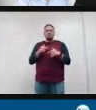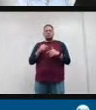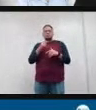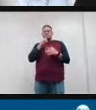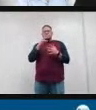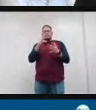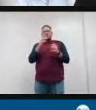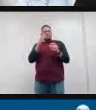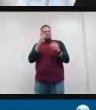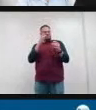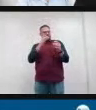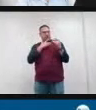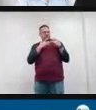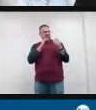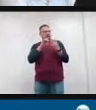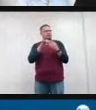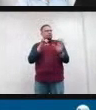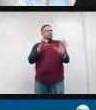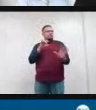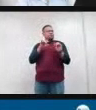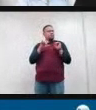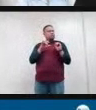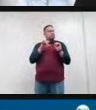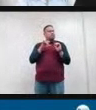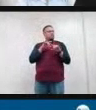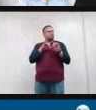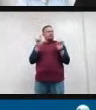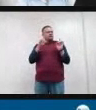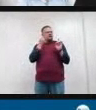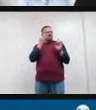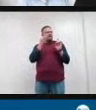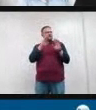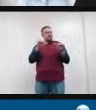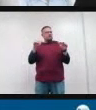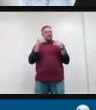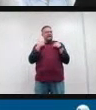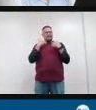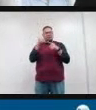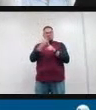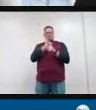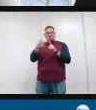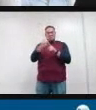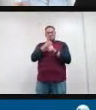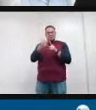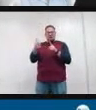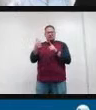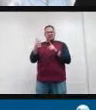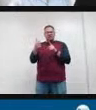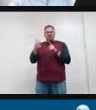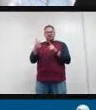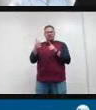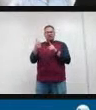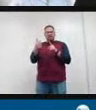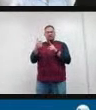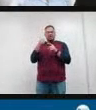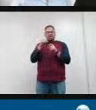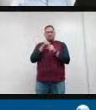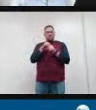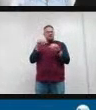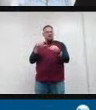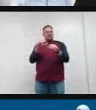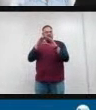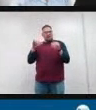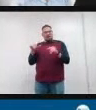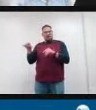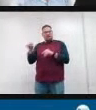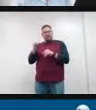into consideration. But if a child is experiencing abuse, so the work that I've done in CASA, and the